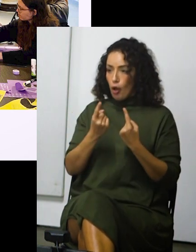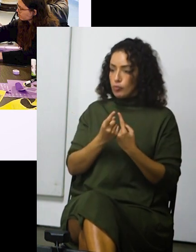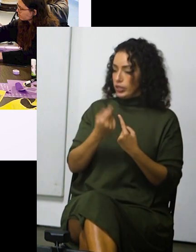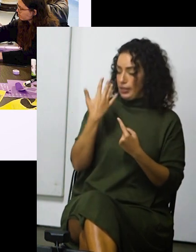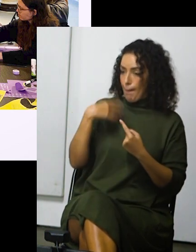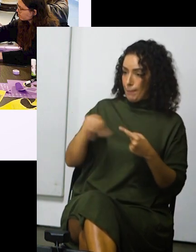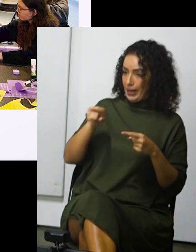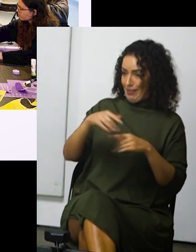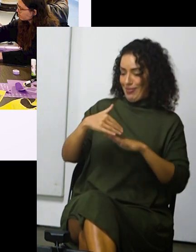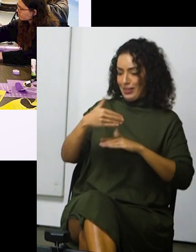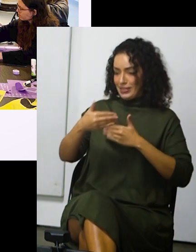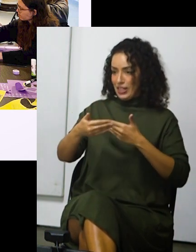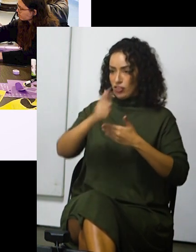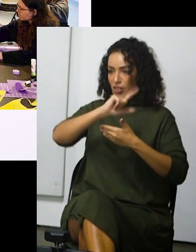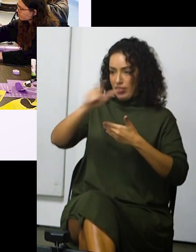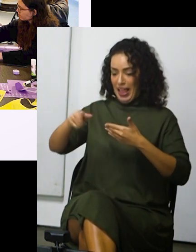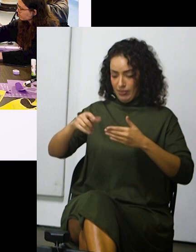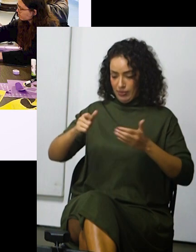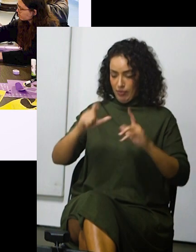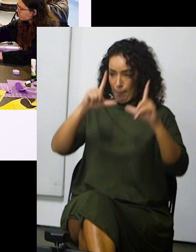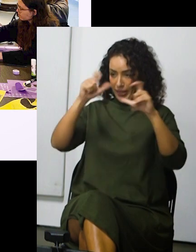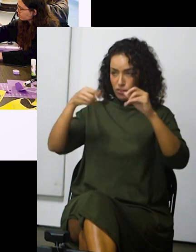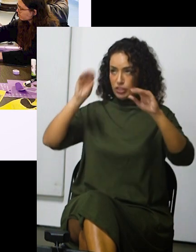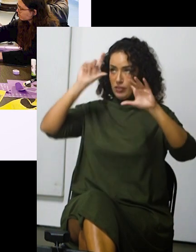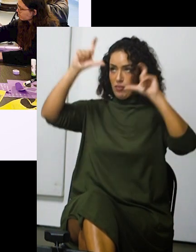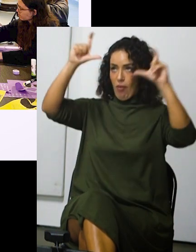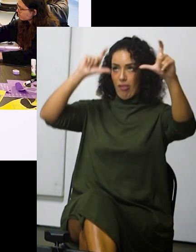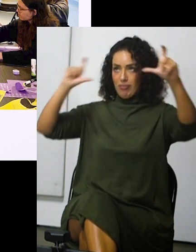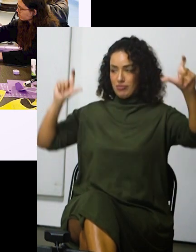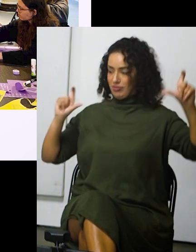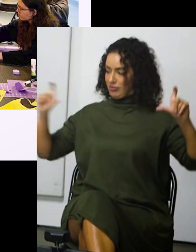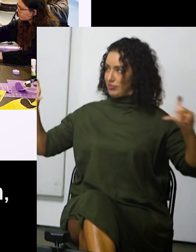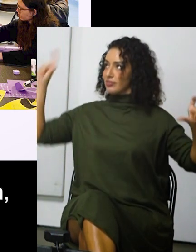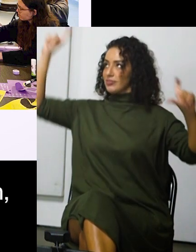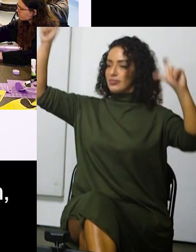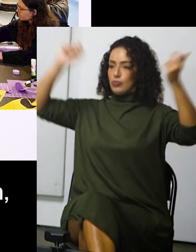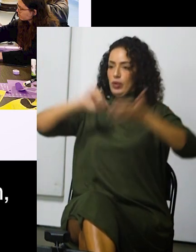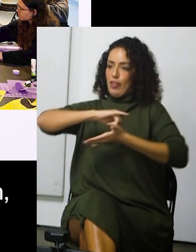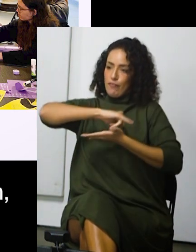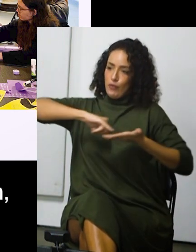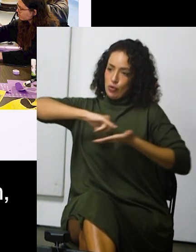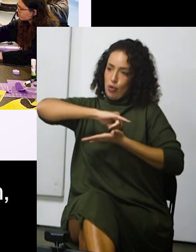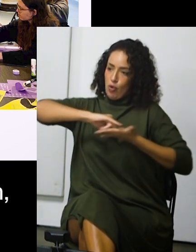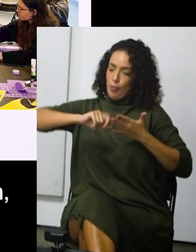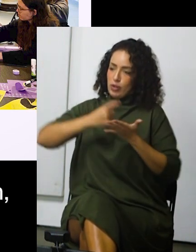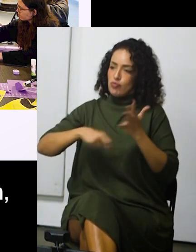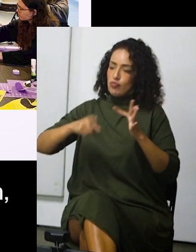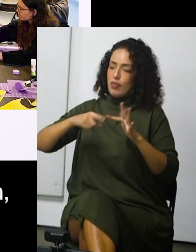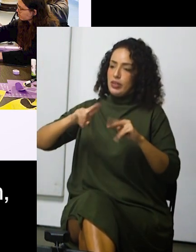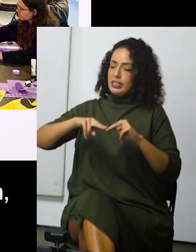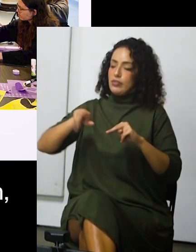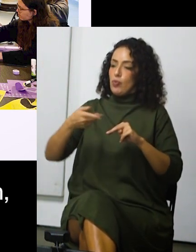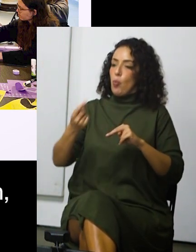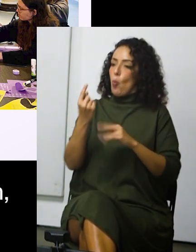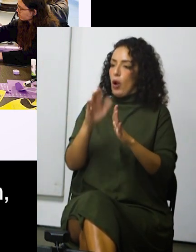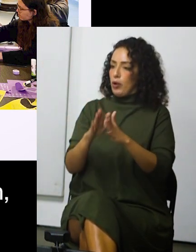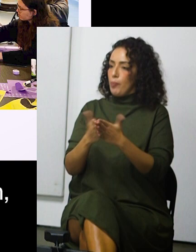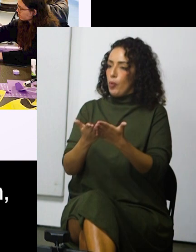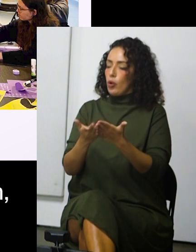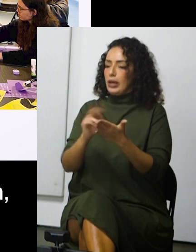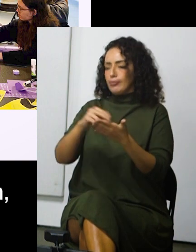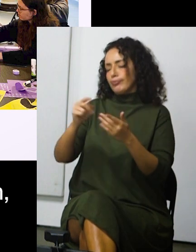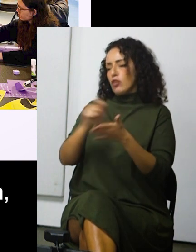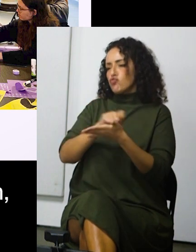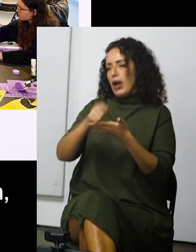in the session, we then collaged this material with photocopied references from a book called Cosmographics by Michael